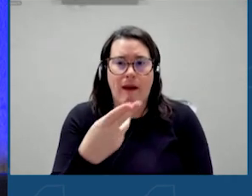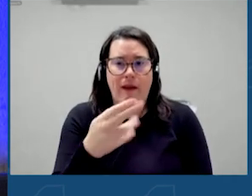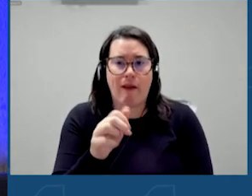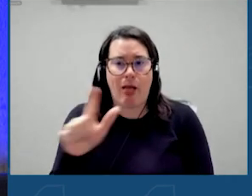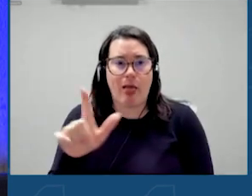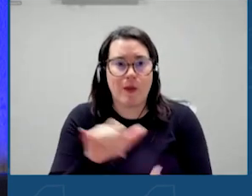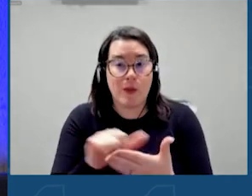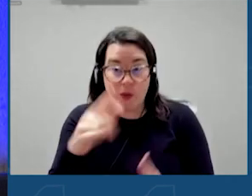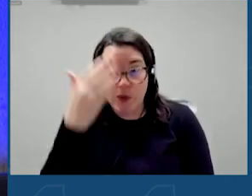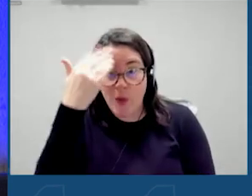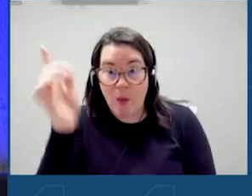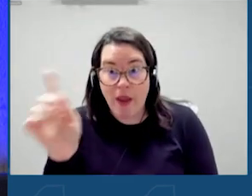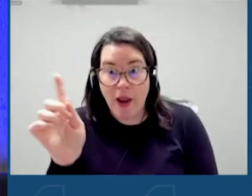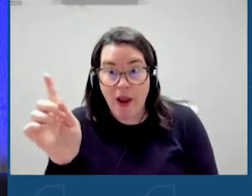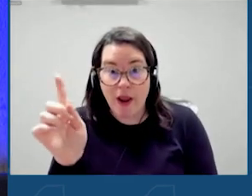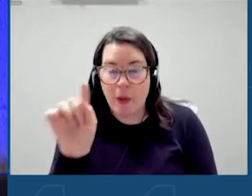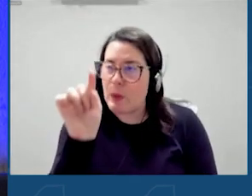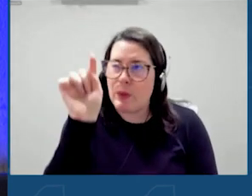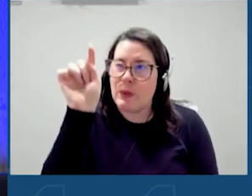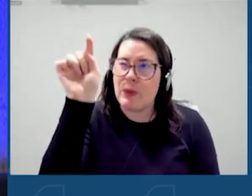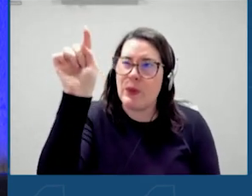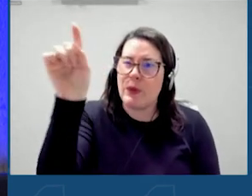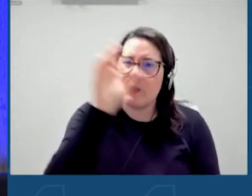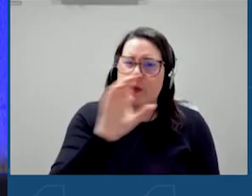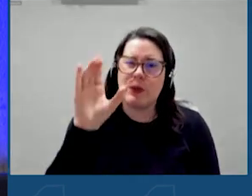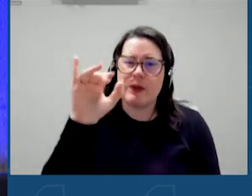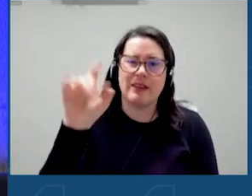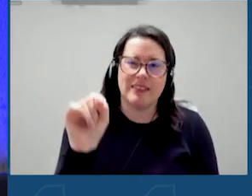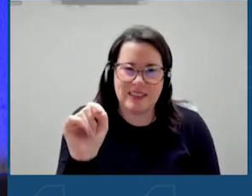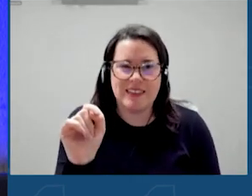that? Okay, just Google it. It's like